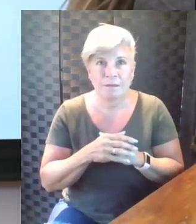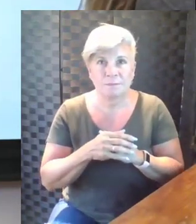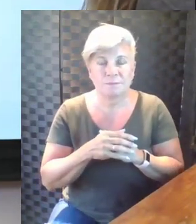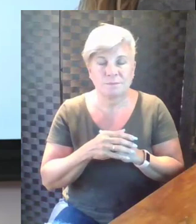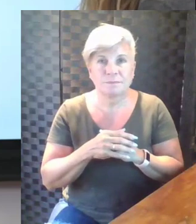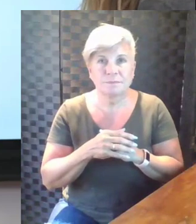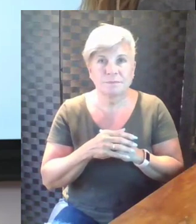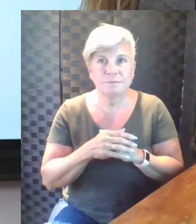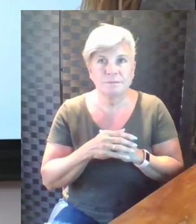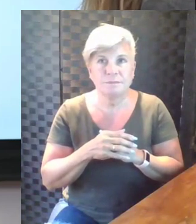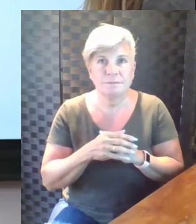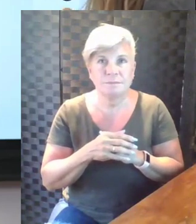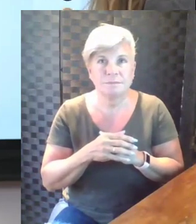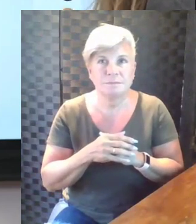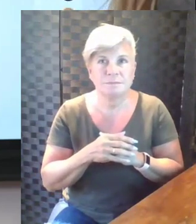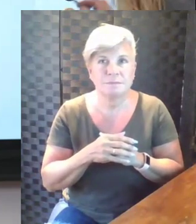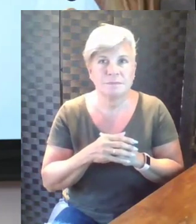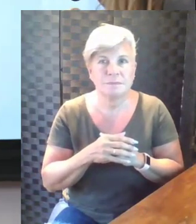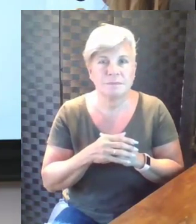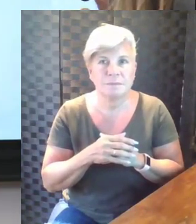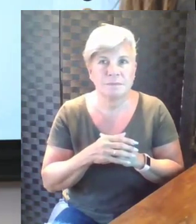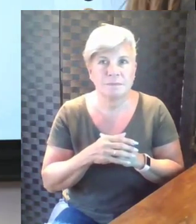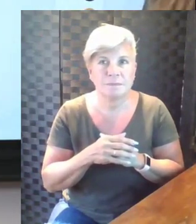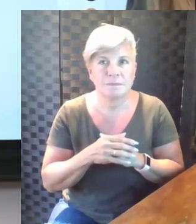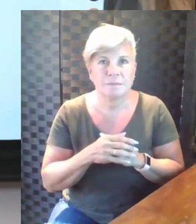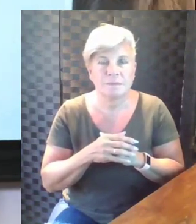Now, let's look here.